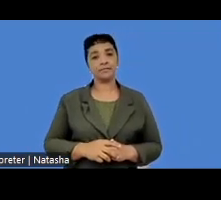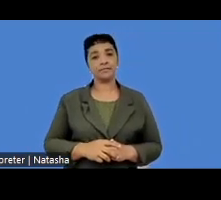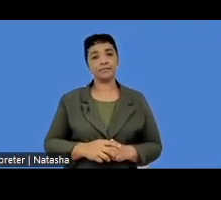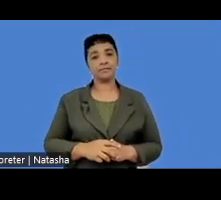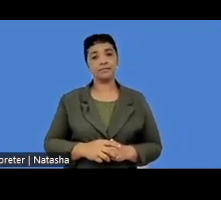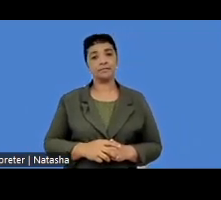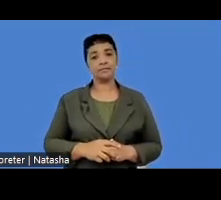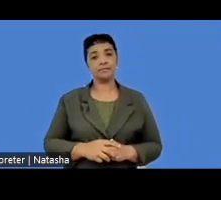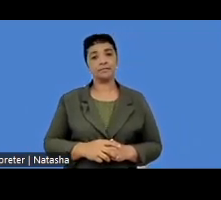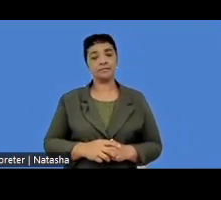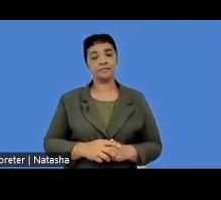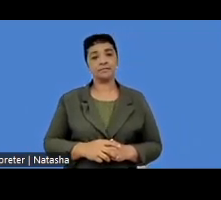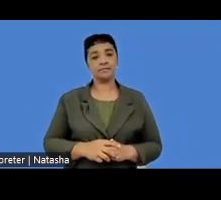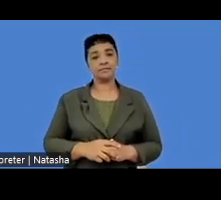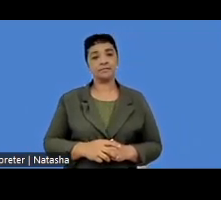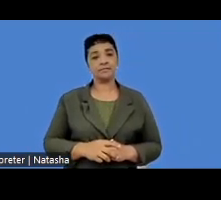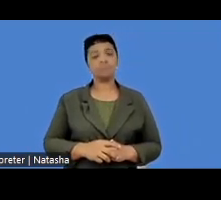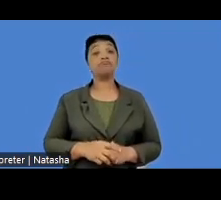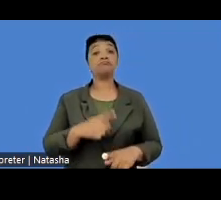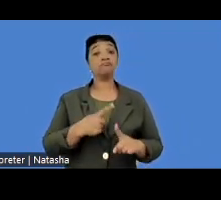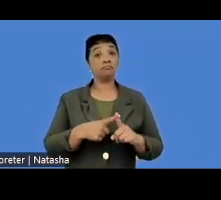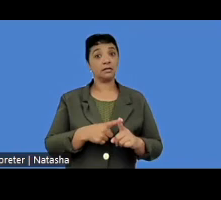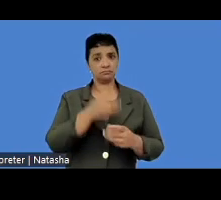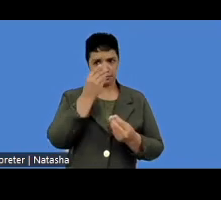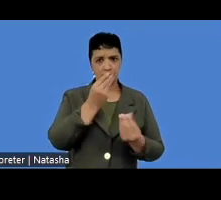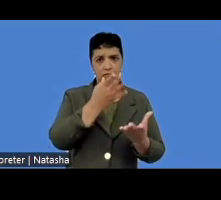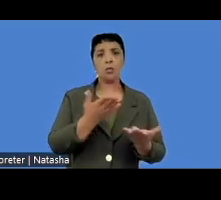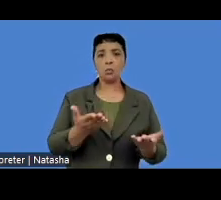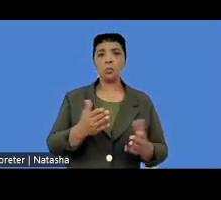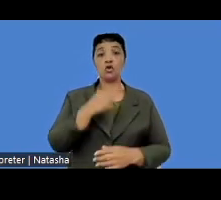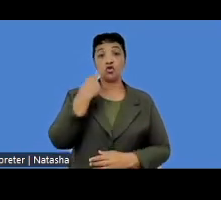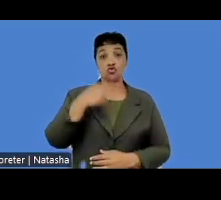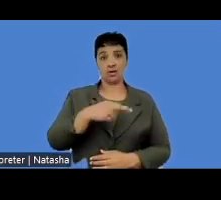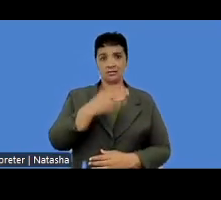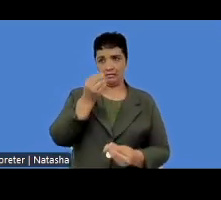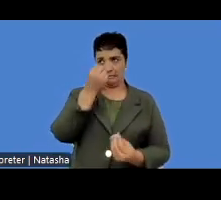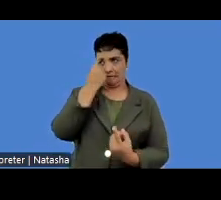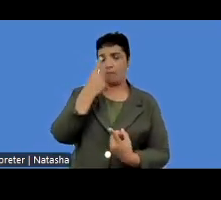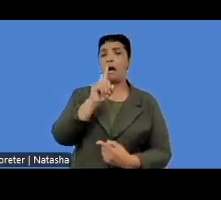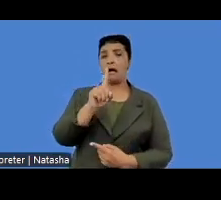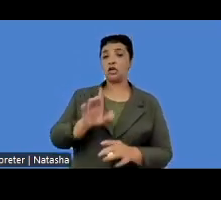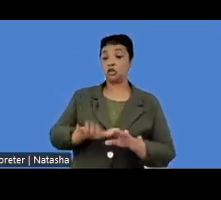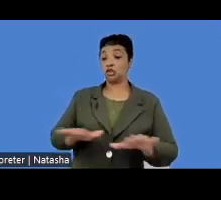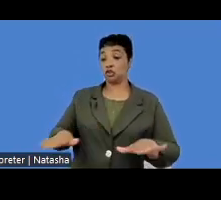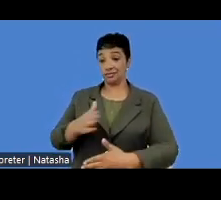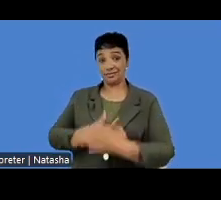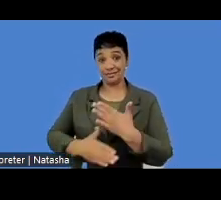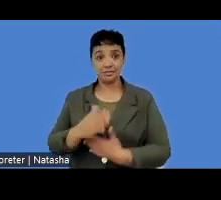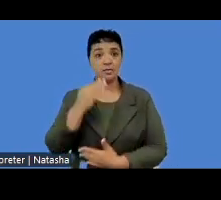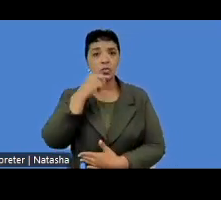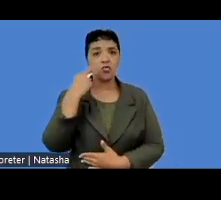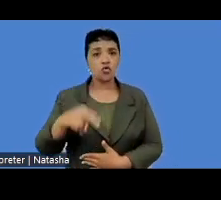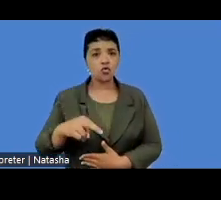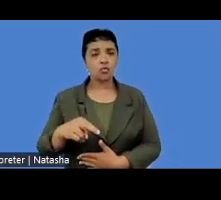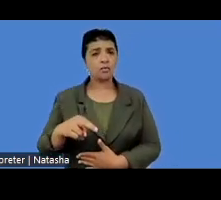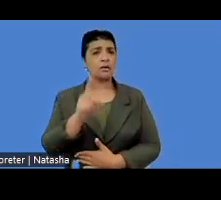told that Ukrainian children, even with disabilities, are better than